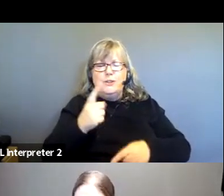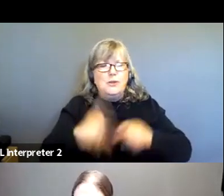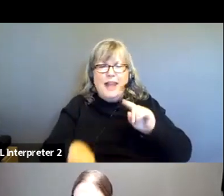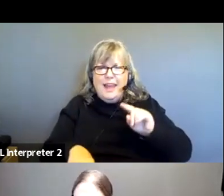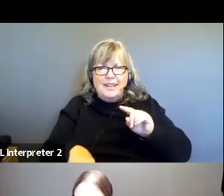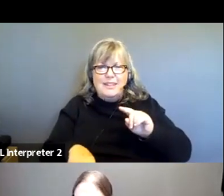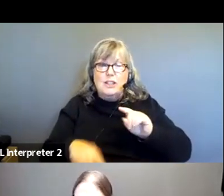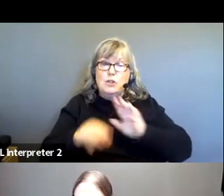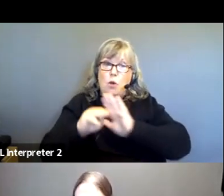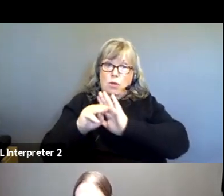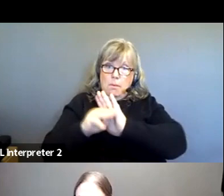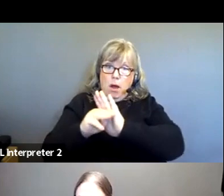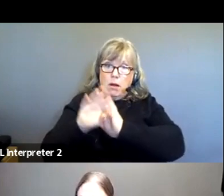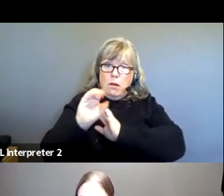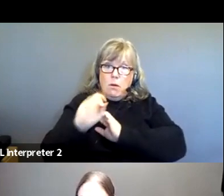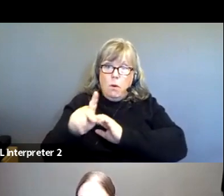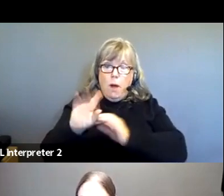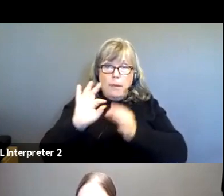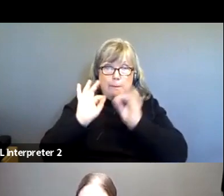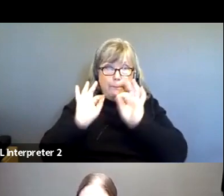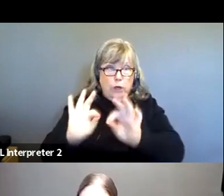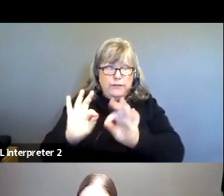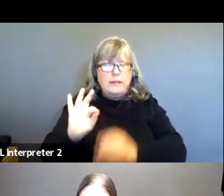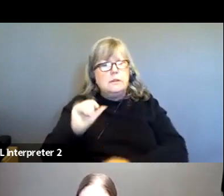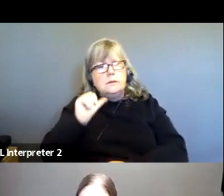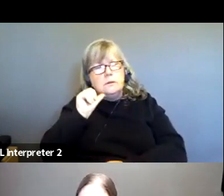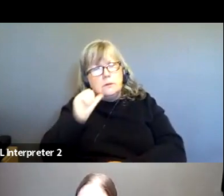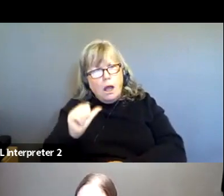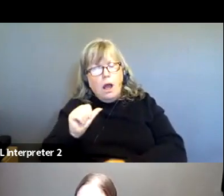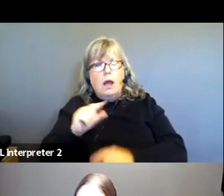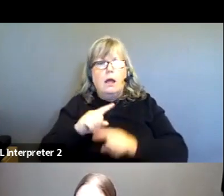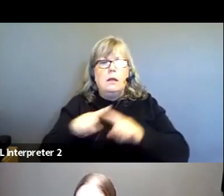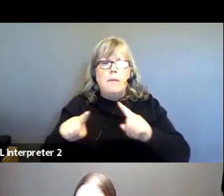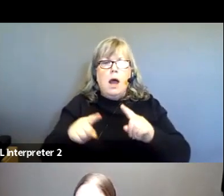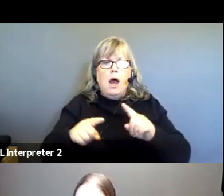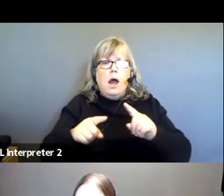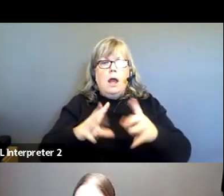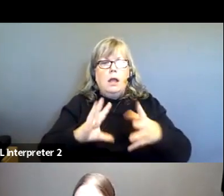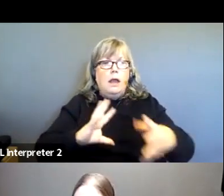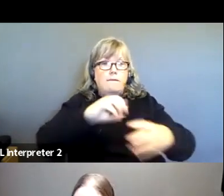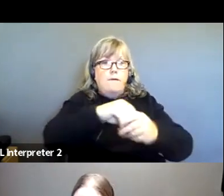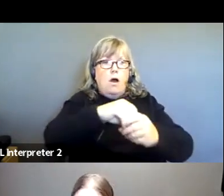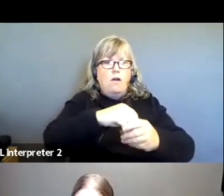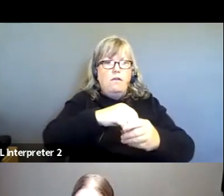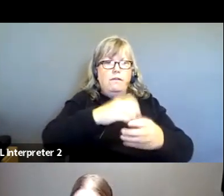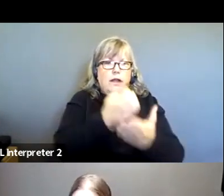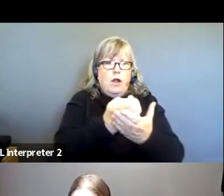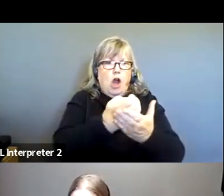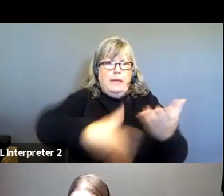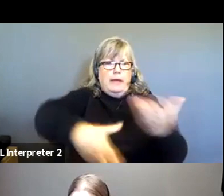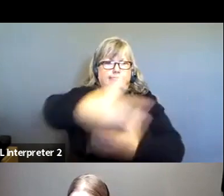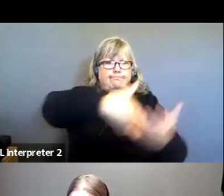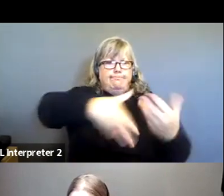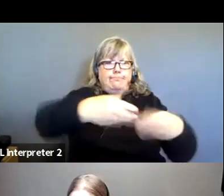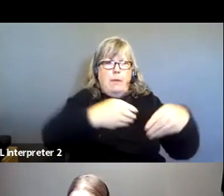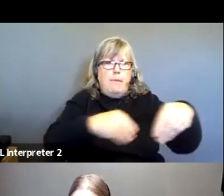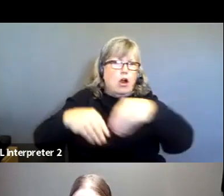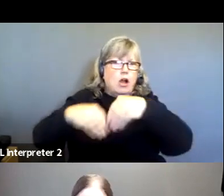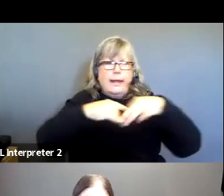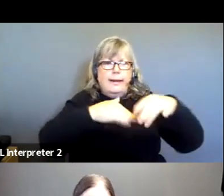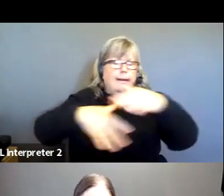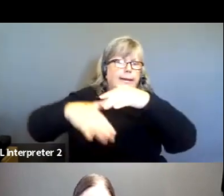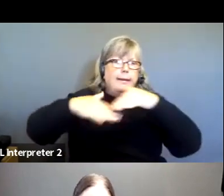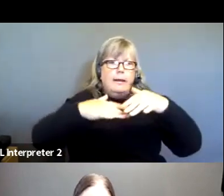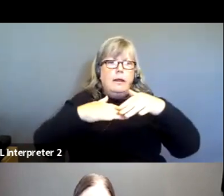perfect, operating in a market economy, it's still, you can get